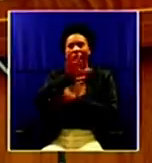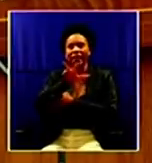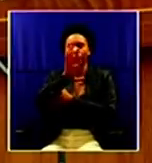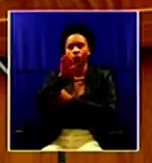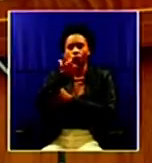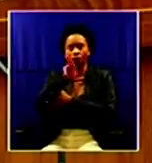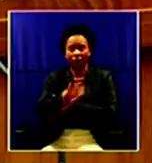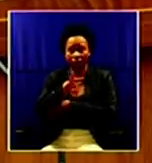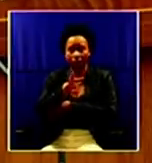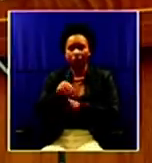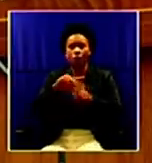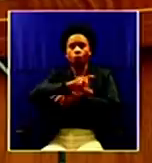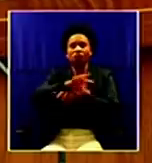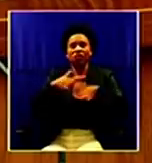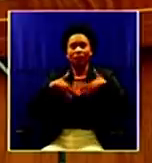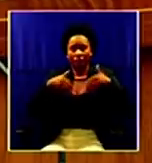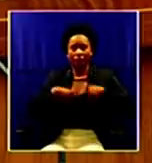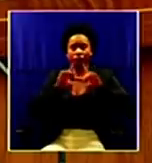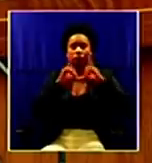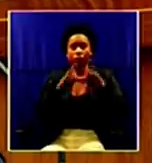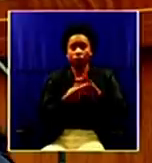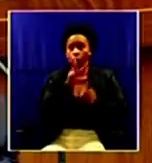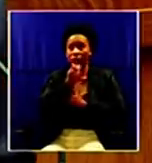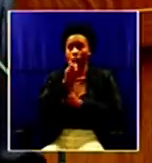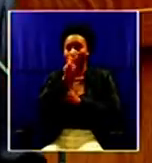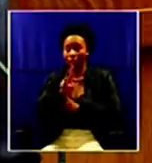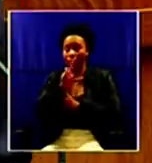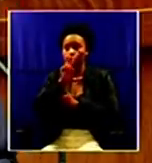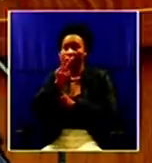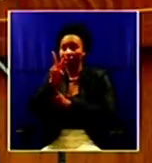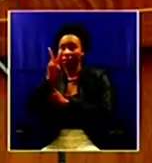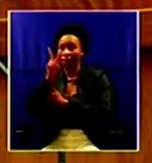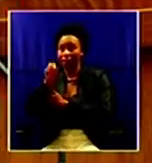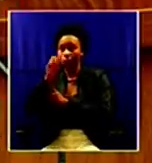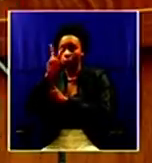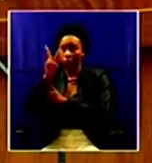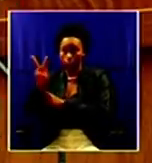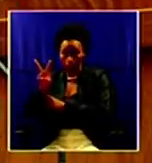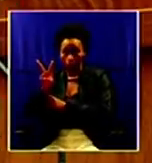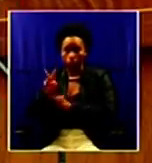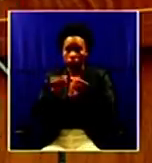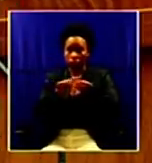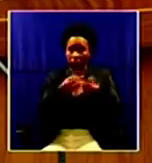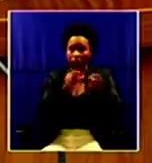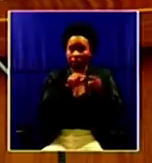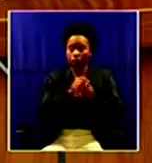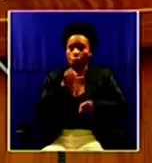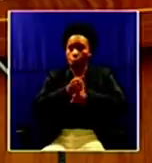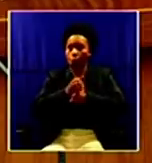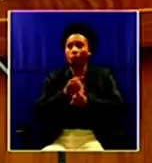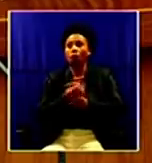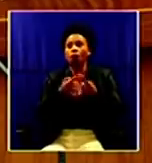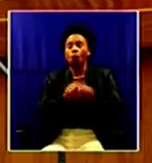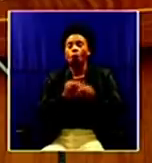provincial health departments in 2021-22 to deal with COVID-19. Of the